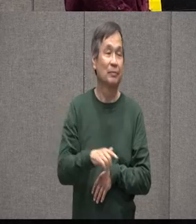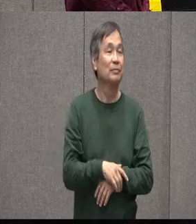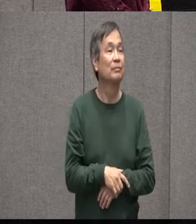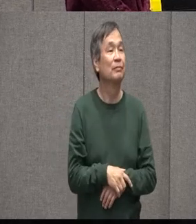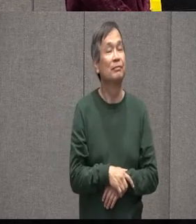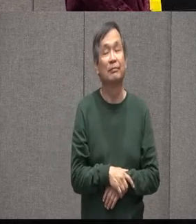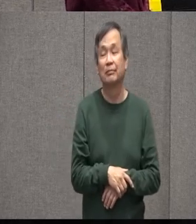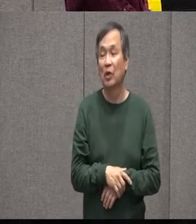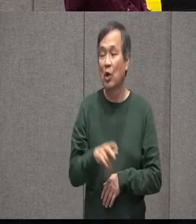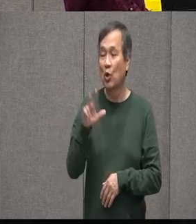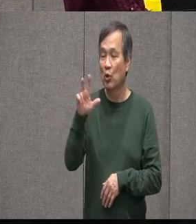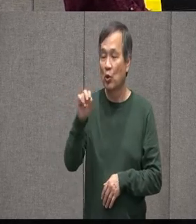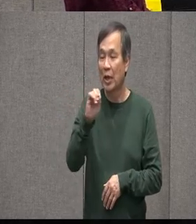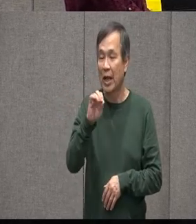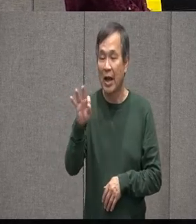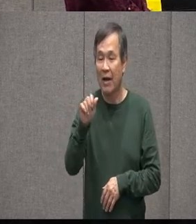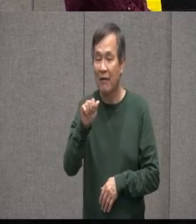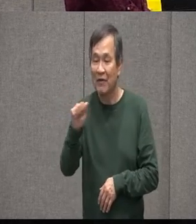for my 3 of a kind.